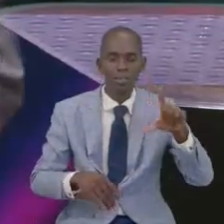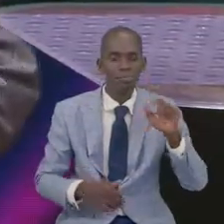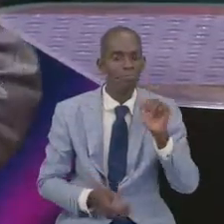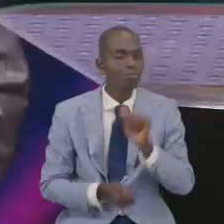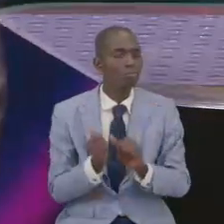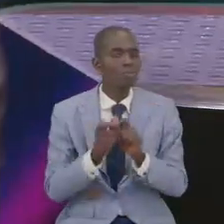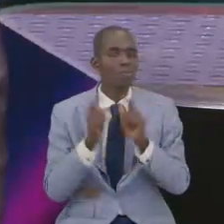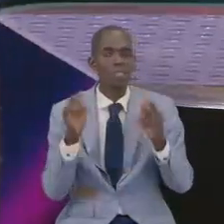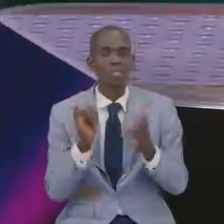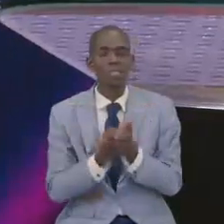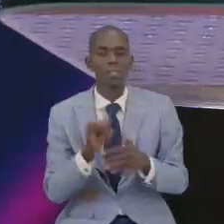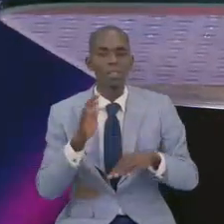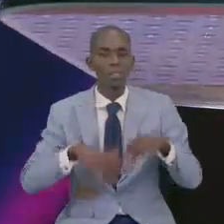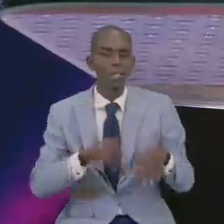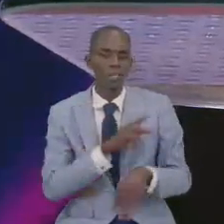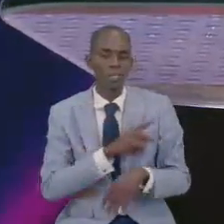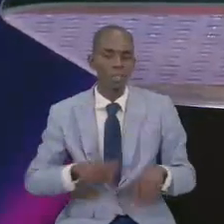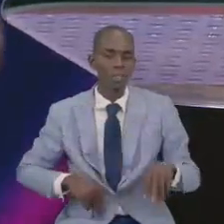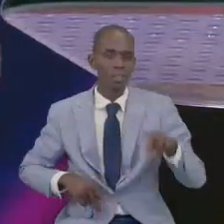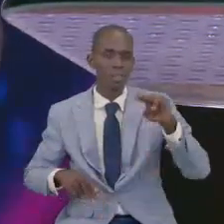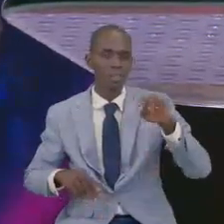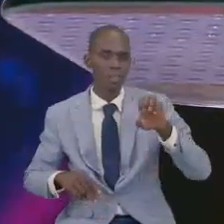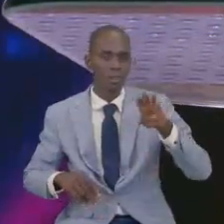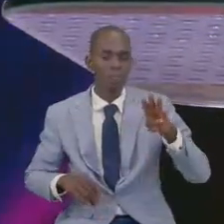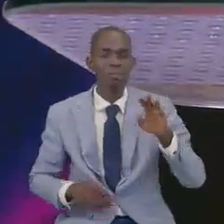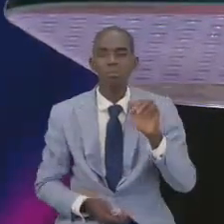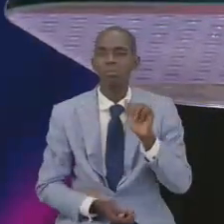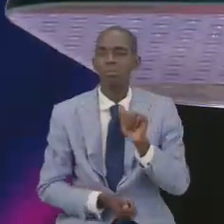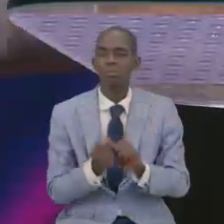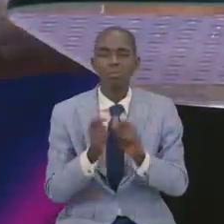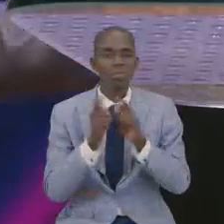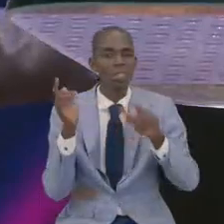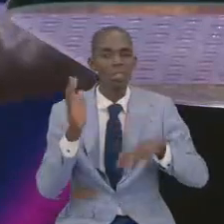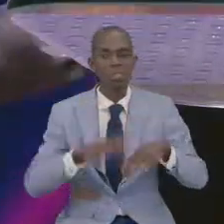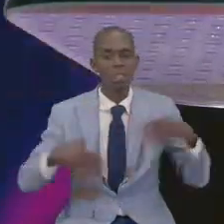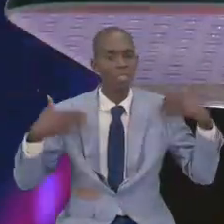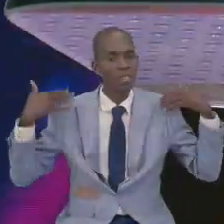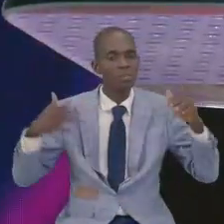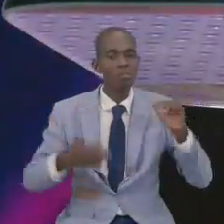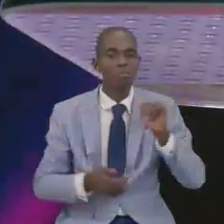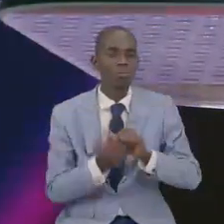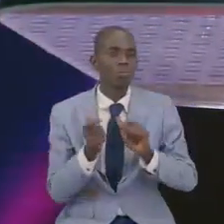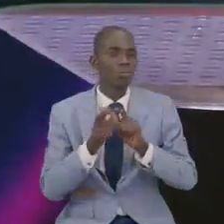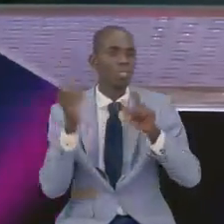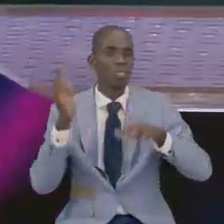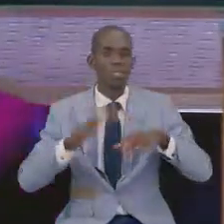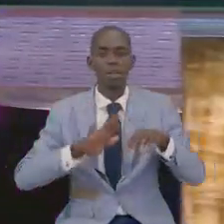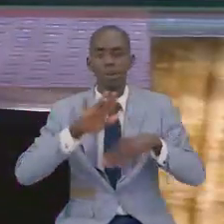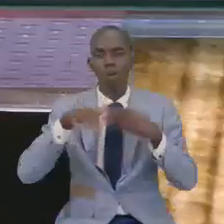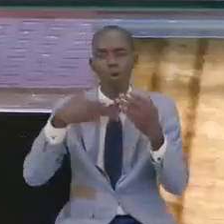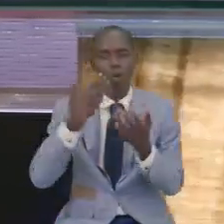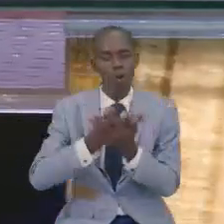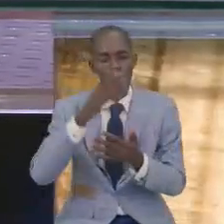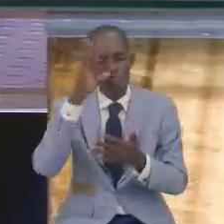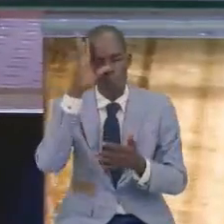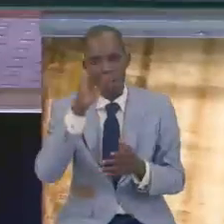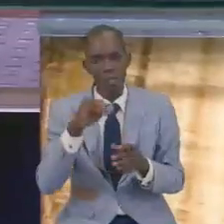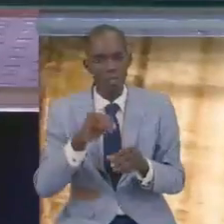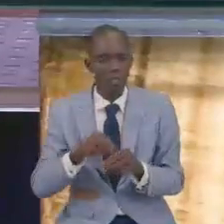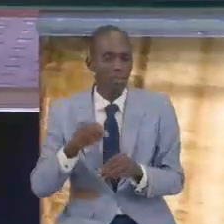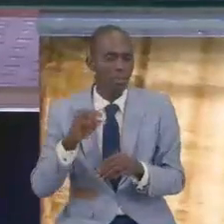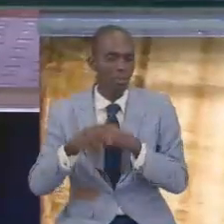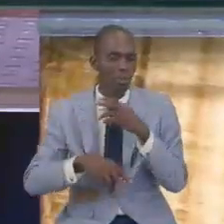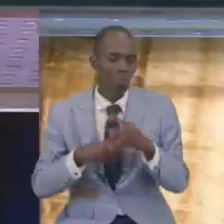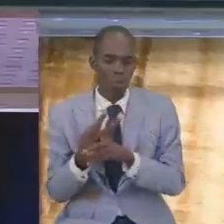greater than even angels, greater than all men on earth put together. And we come to